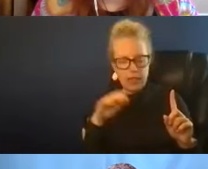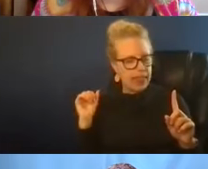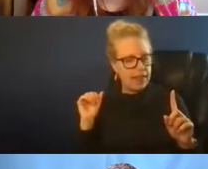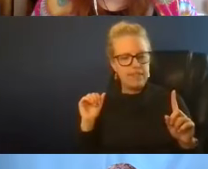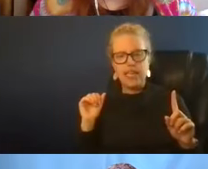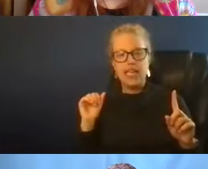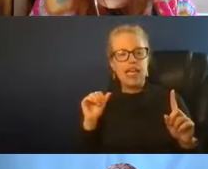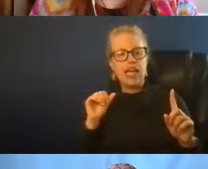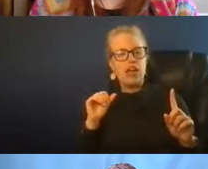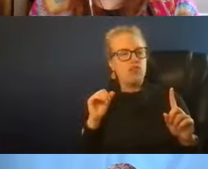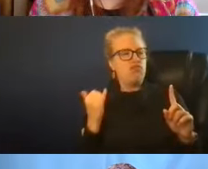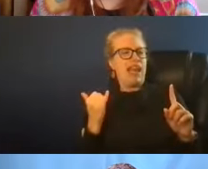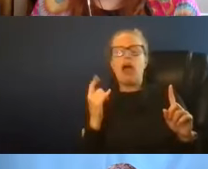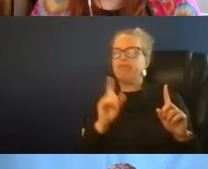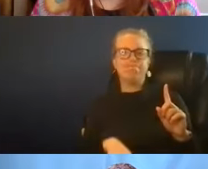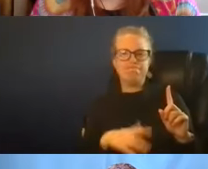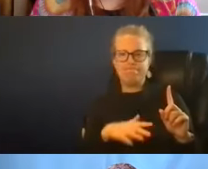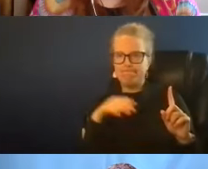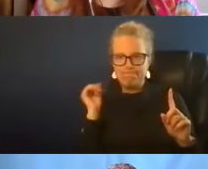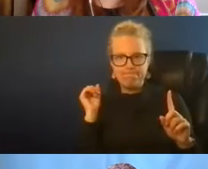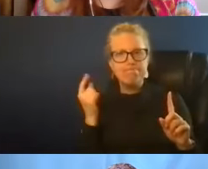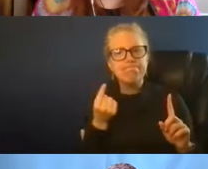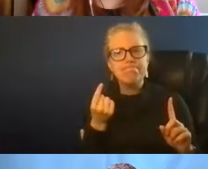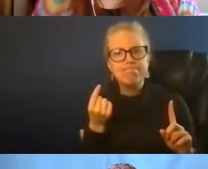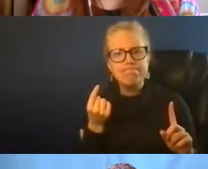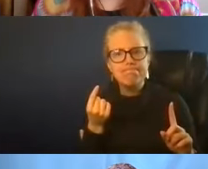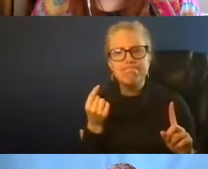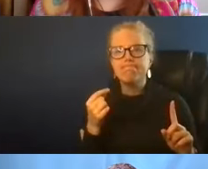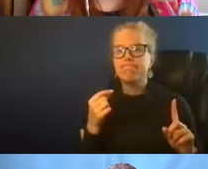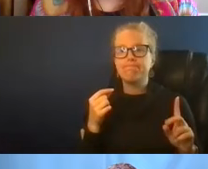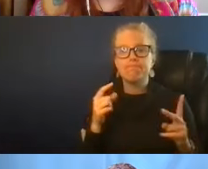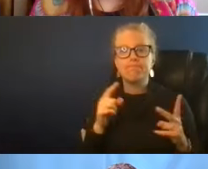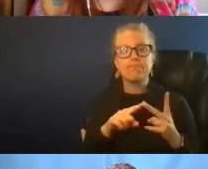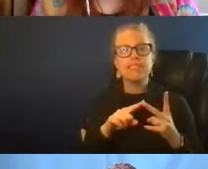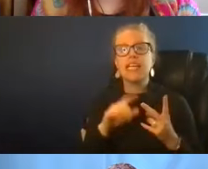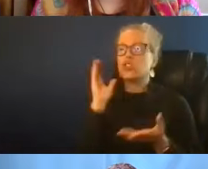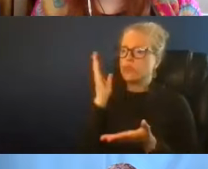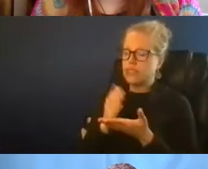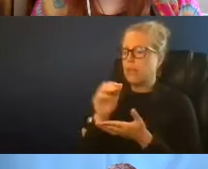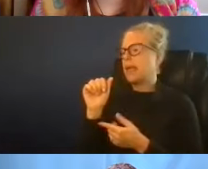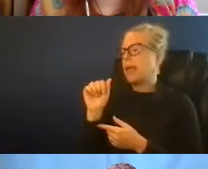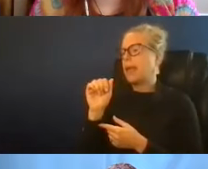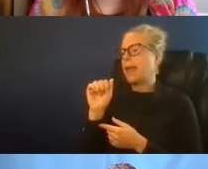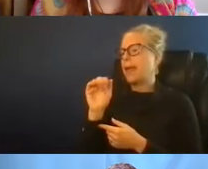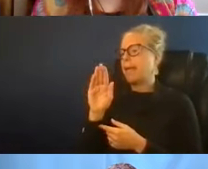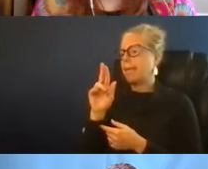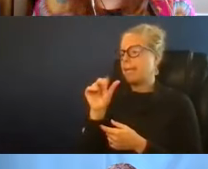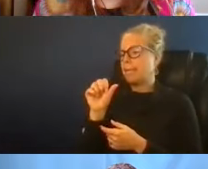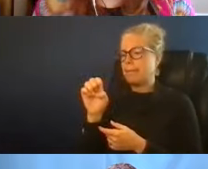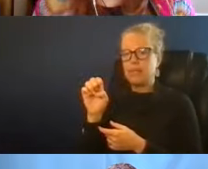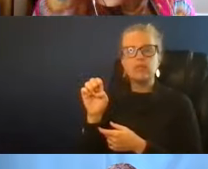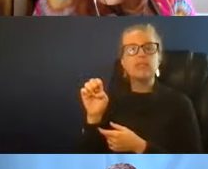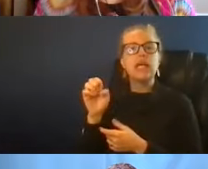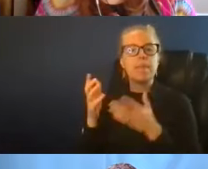cards for them right now. Same thing with getting the abuse to stop. Maybe the survivor we're working